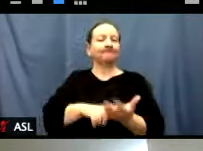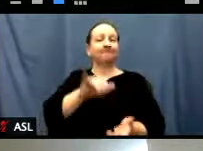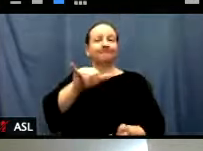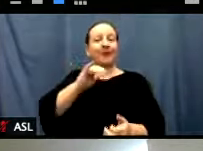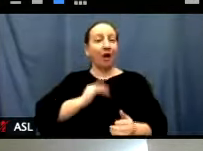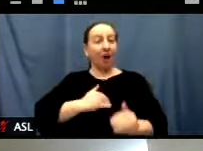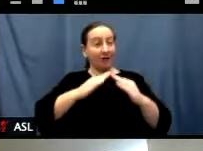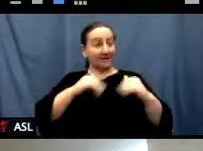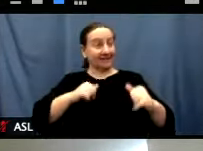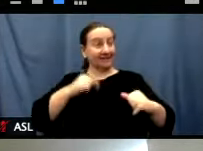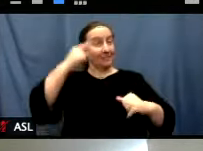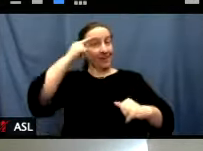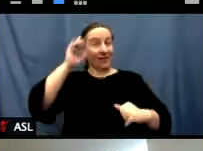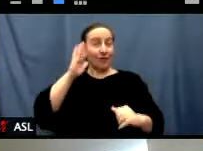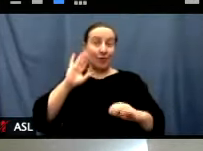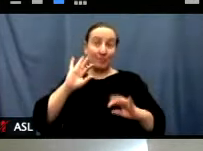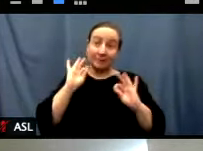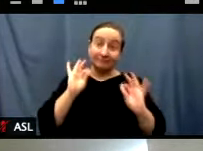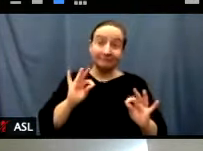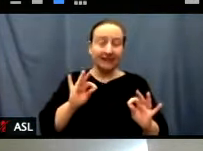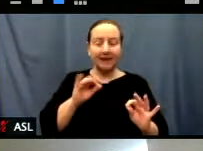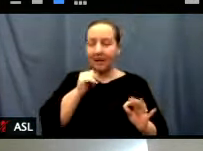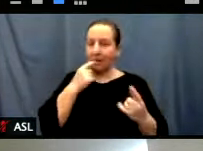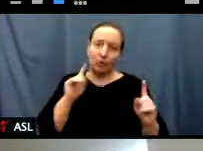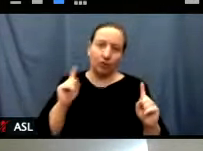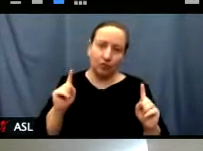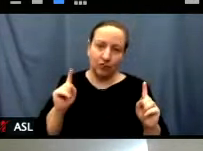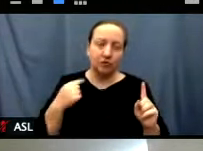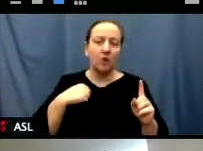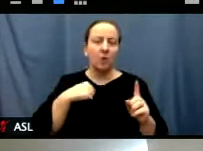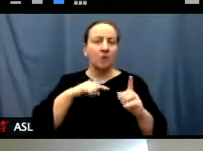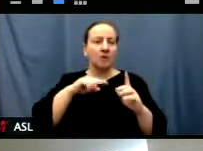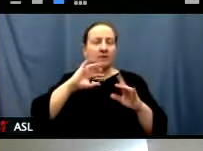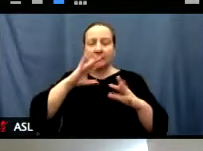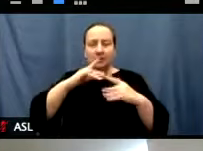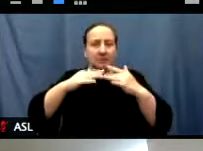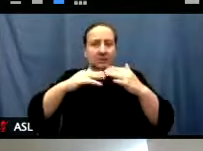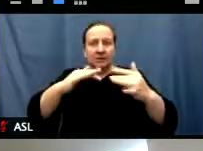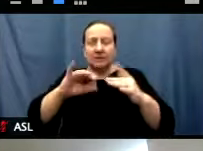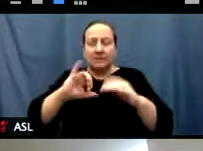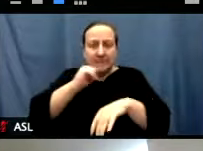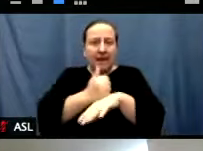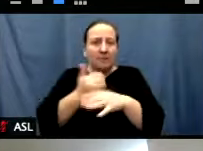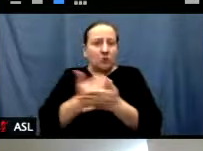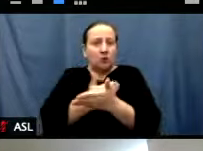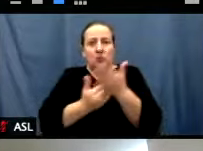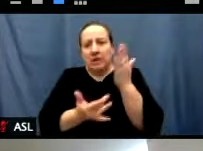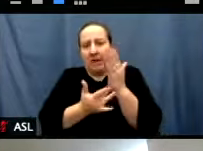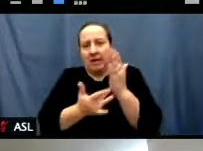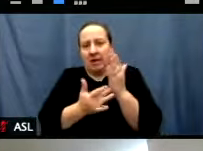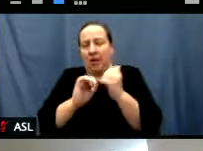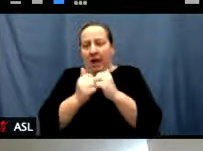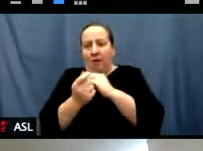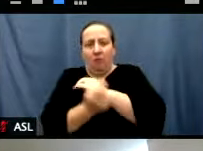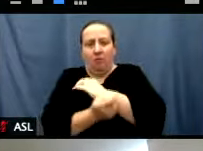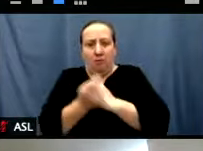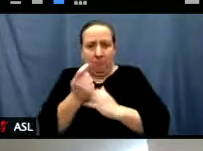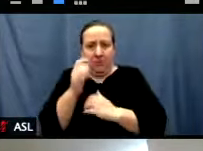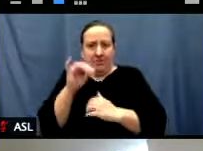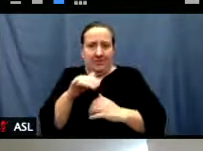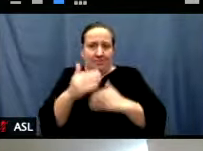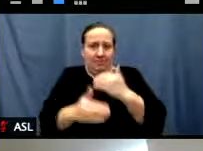was going to work wasn't. And we began working on building a whole new technology solution to automate that. And